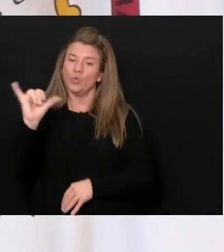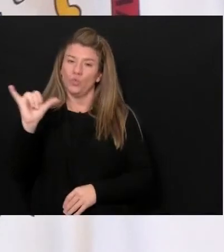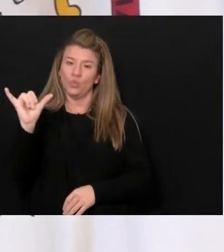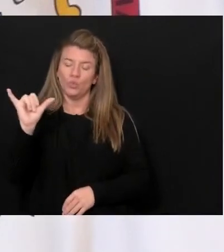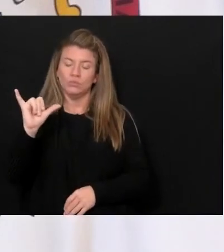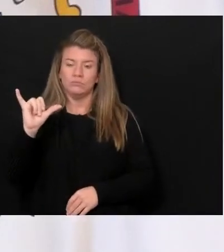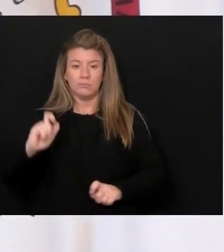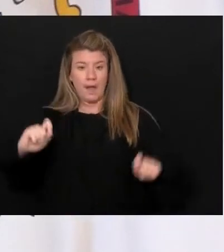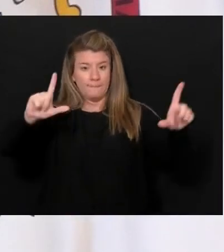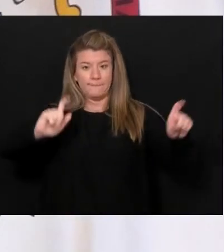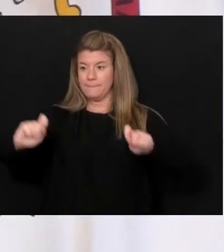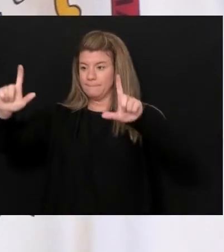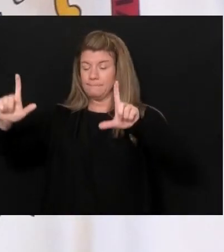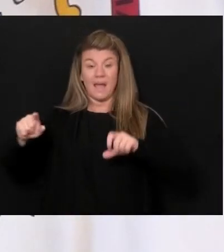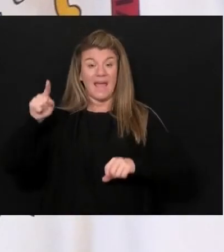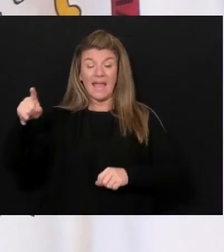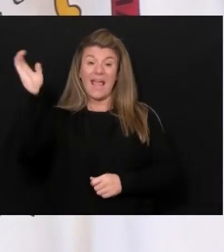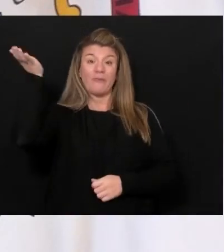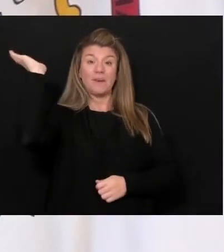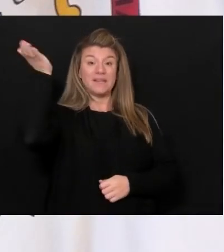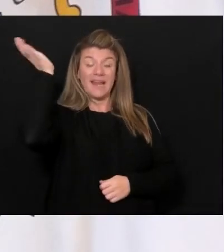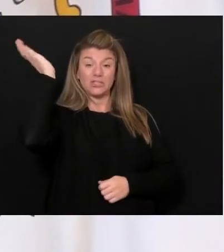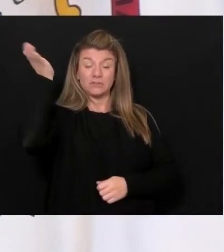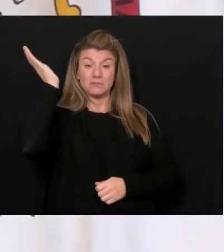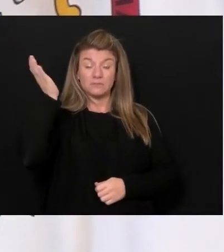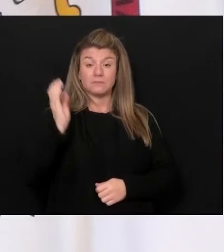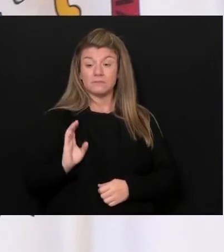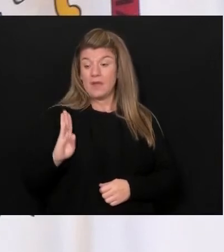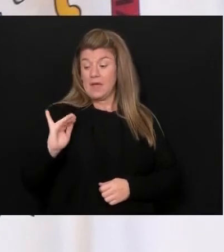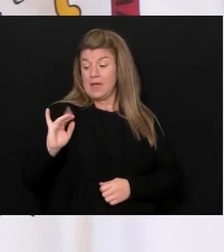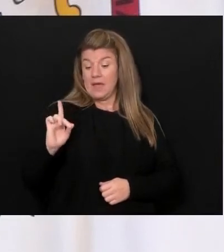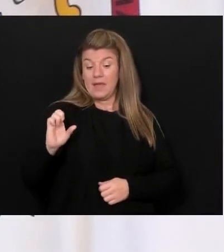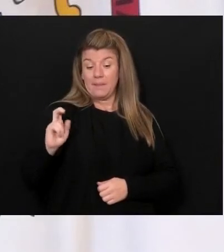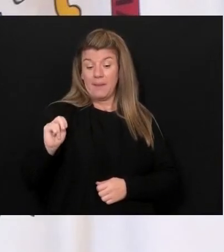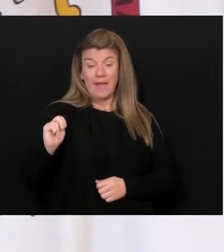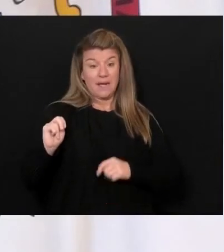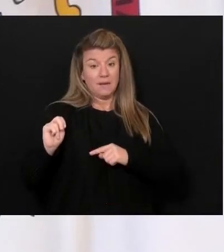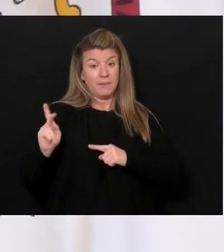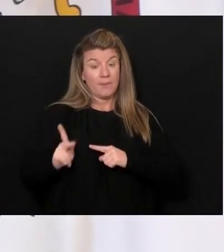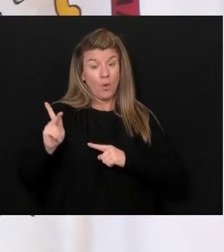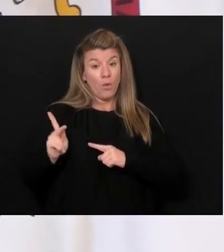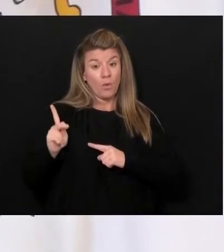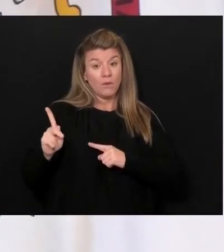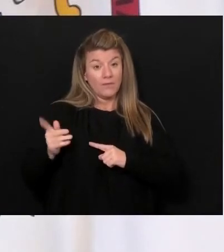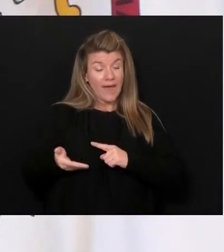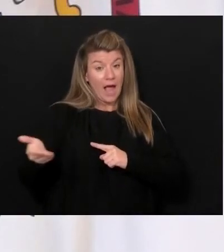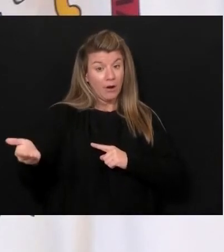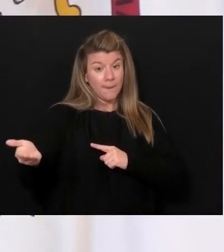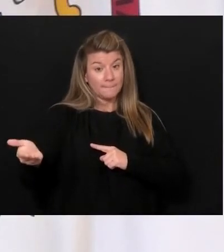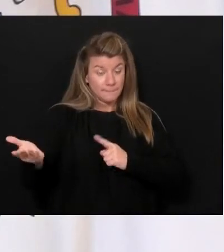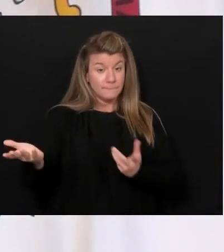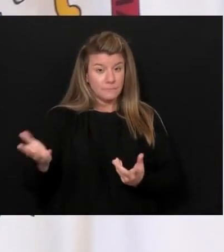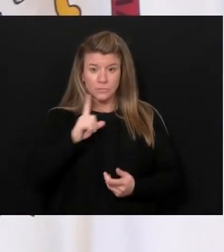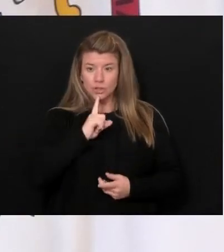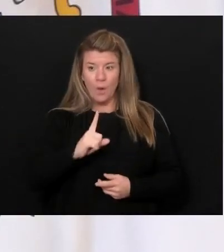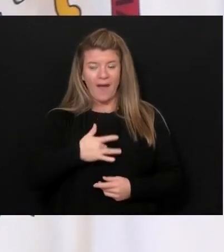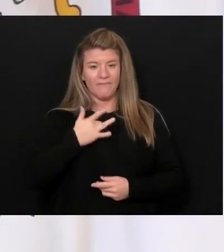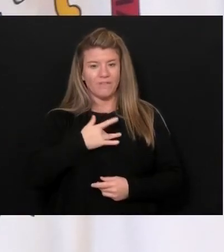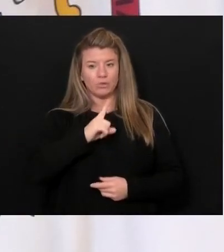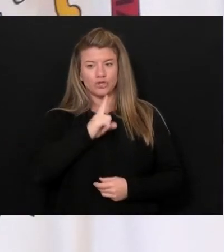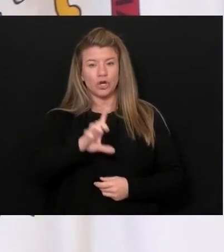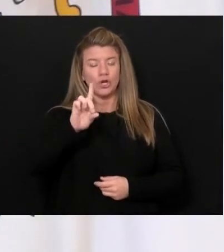But Dr. Fauci gave a complete presentation, and the Biden people have just hired him. I mean, so I feel sure that